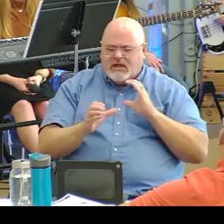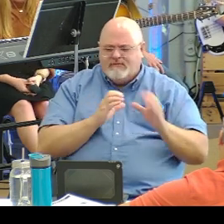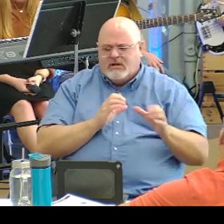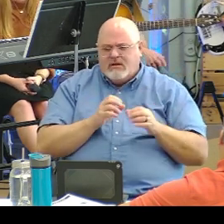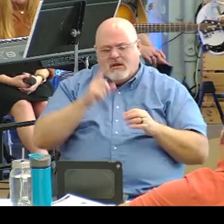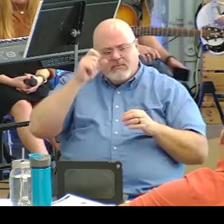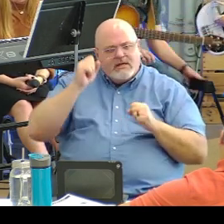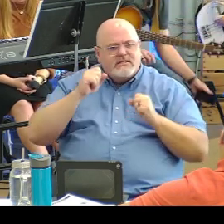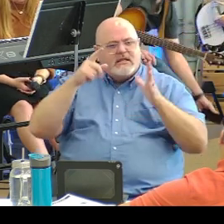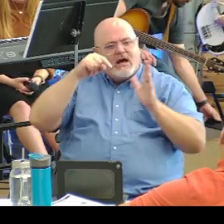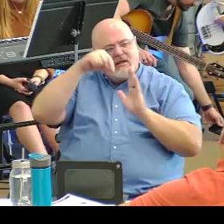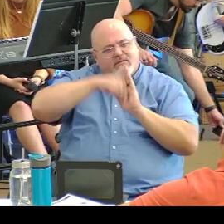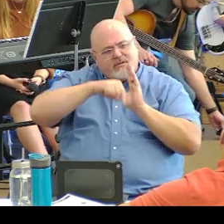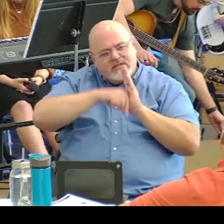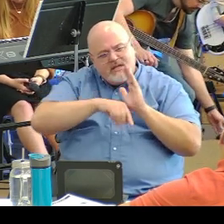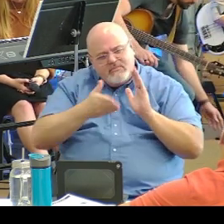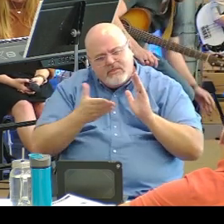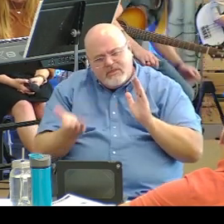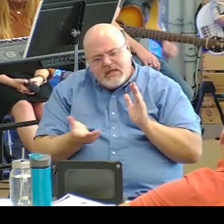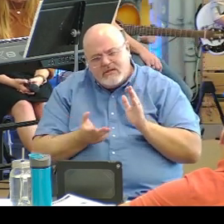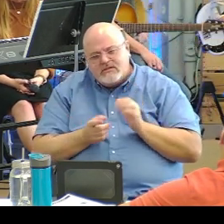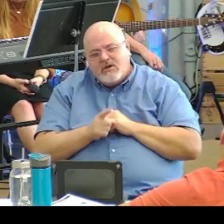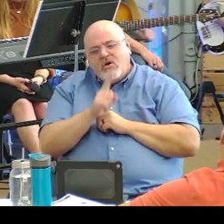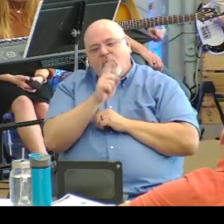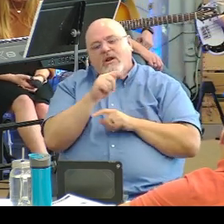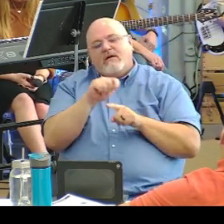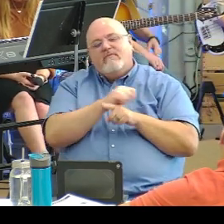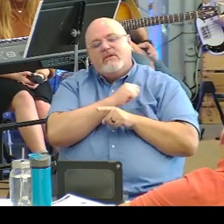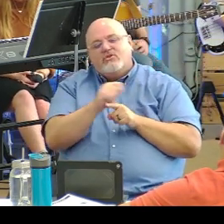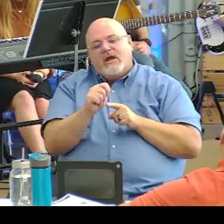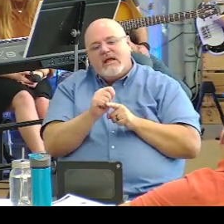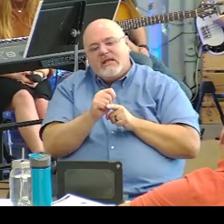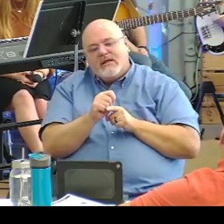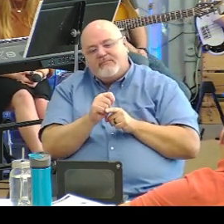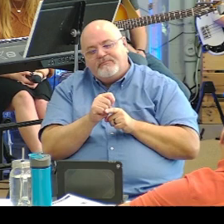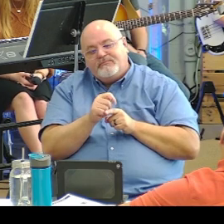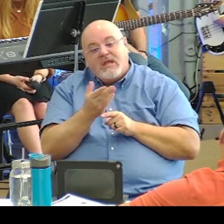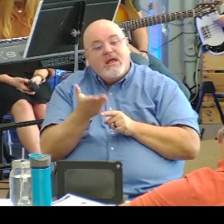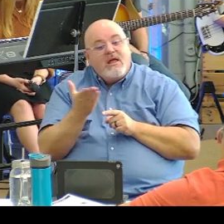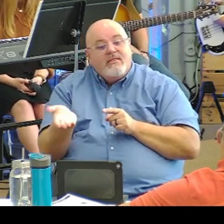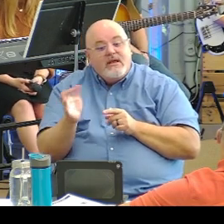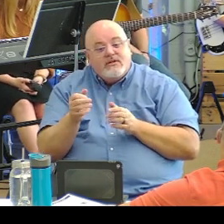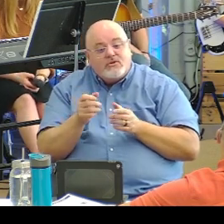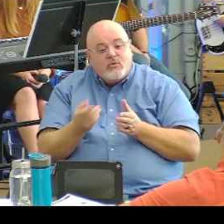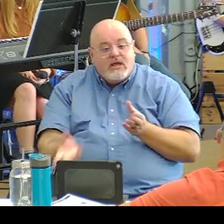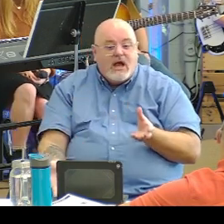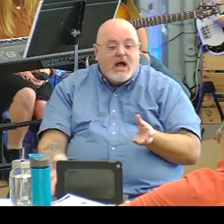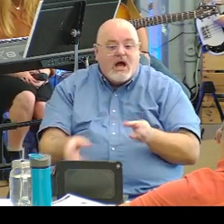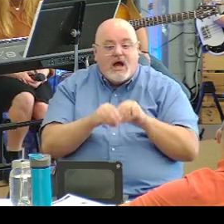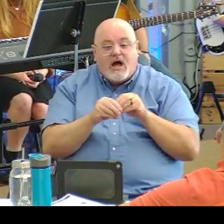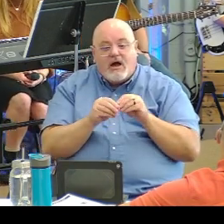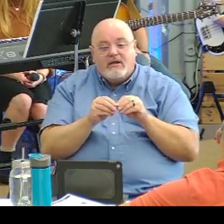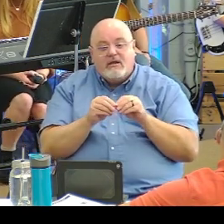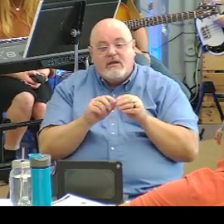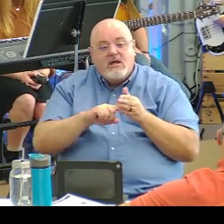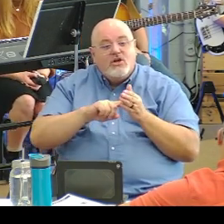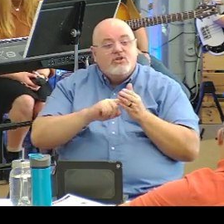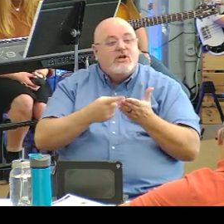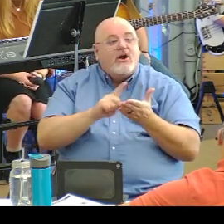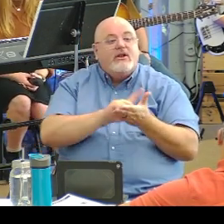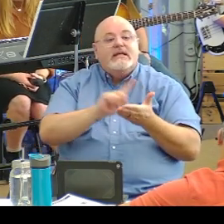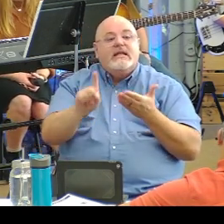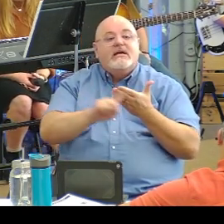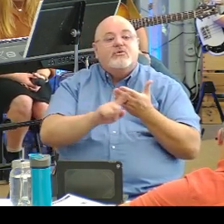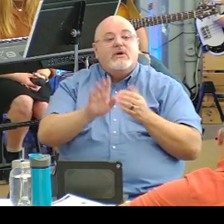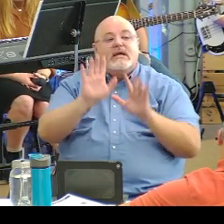because there's a lot of deep things of theology. One of the training things we are adding is on starting next